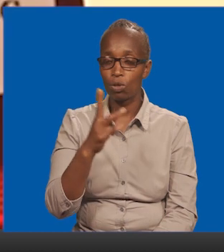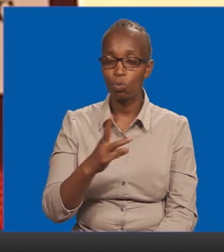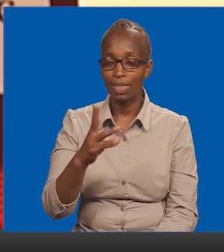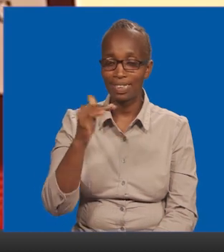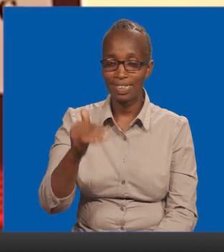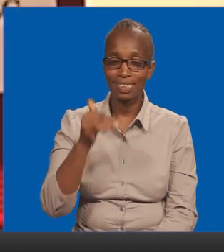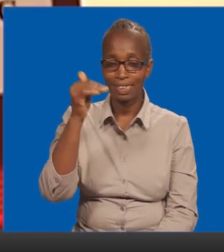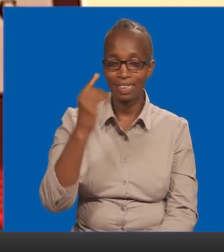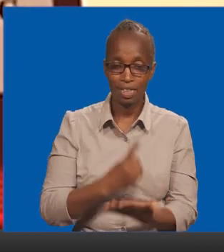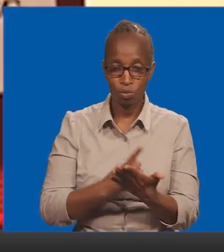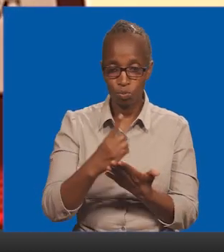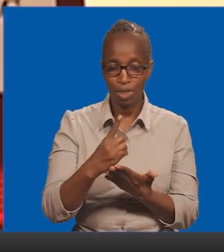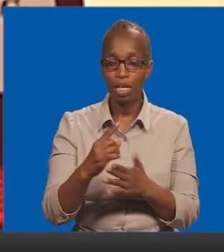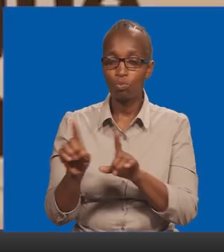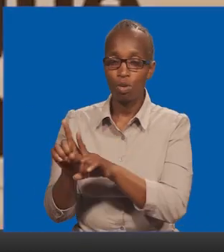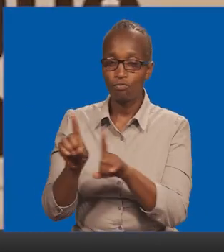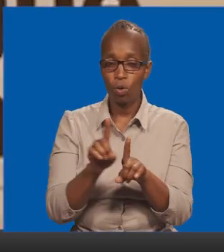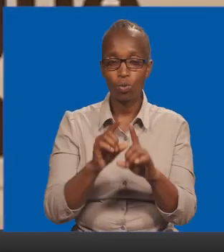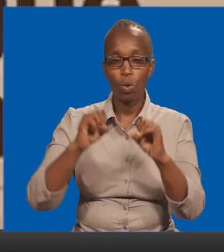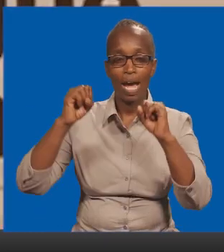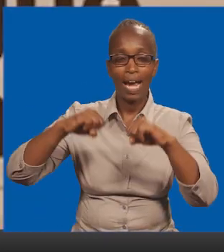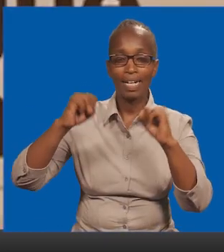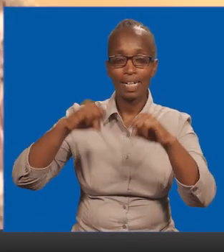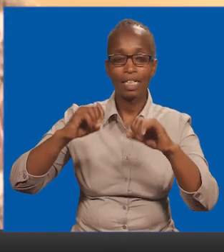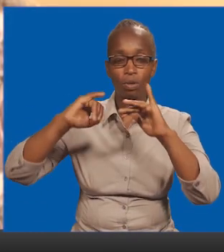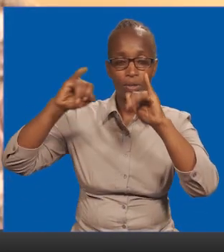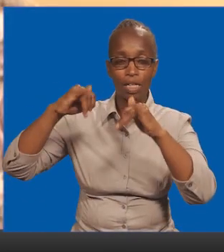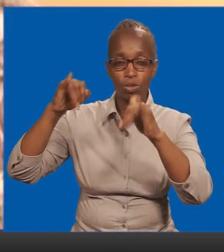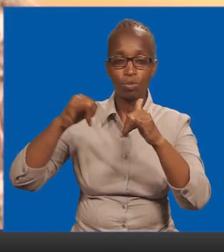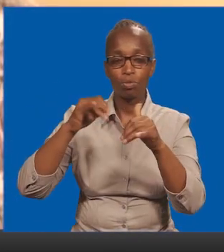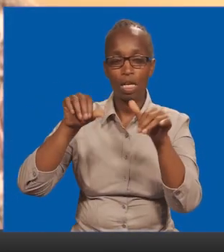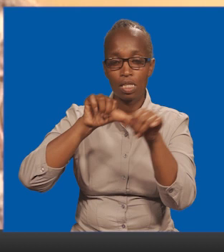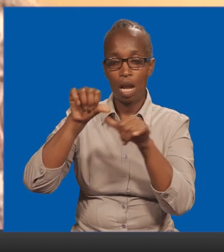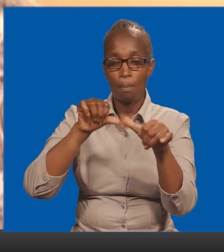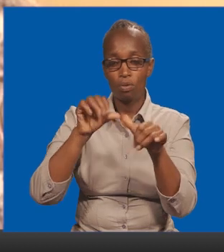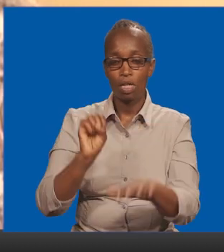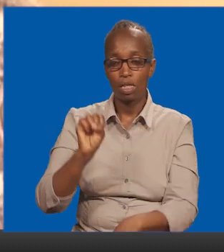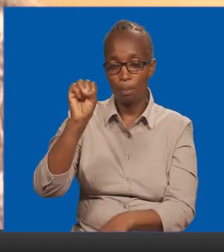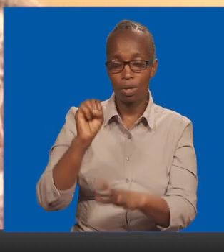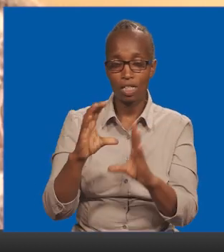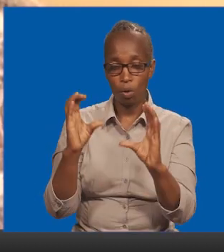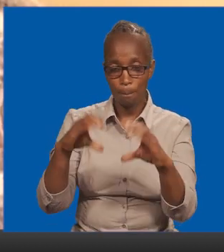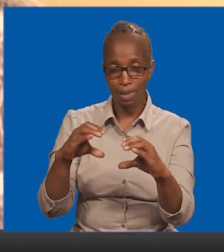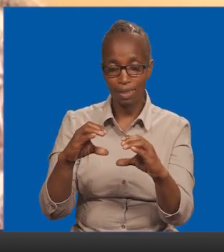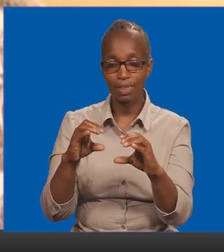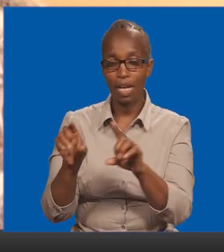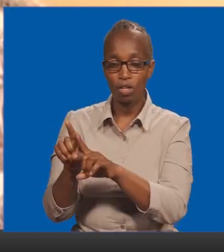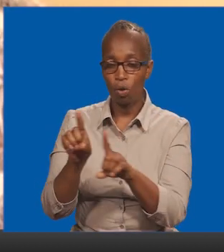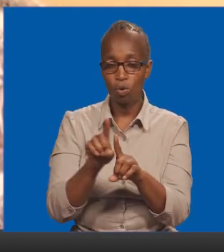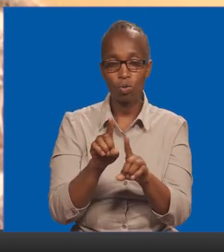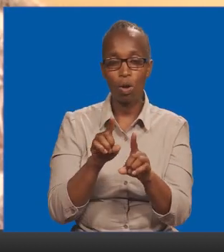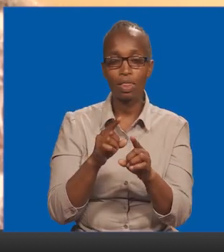on Tuesday and Wednesday next week we have also discussed and agreed on issues pertaining to the Fidelity to political